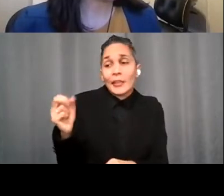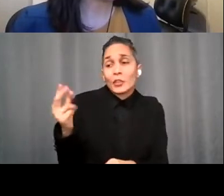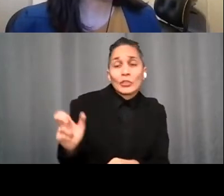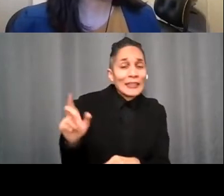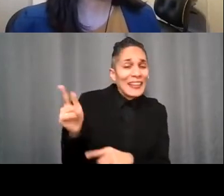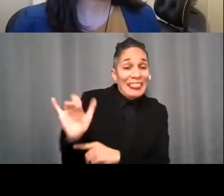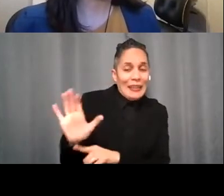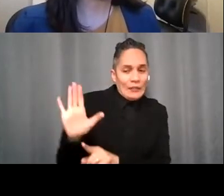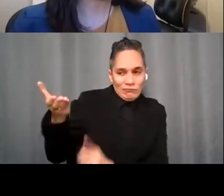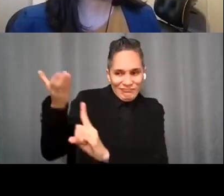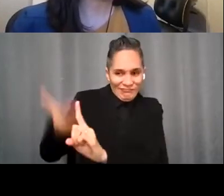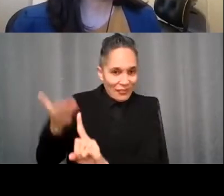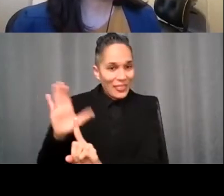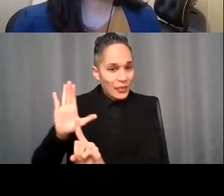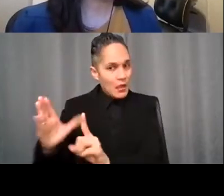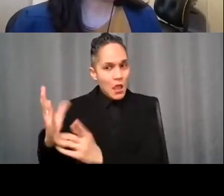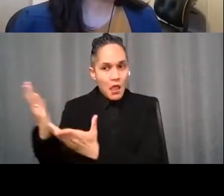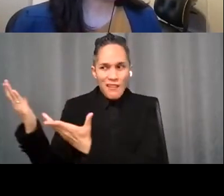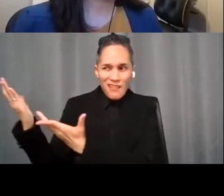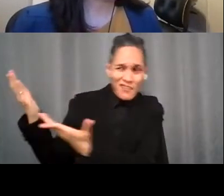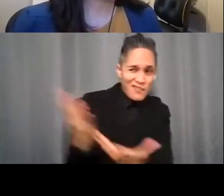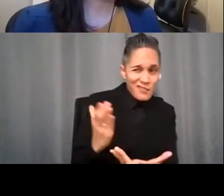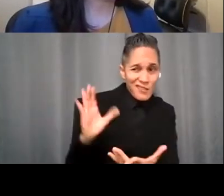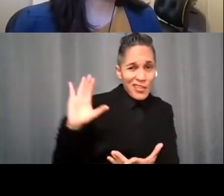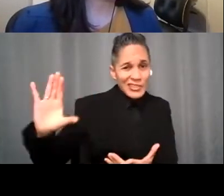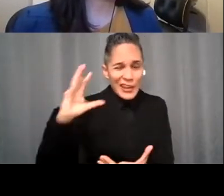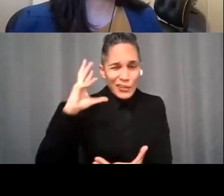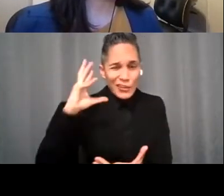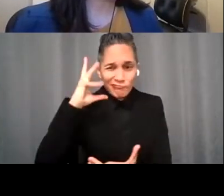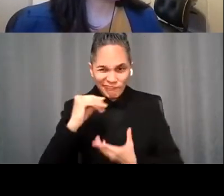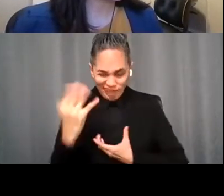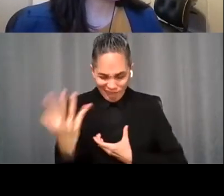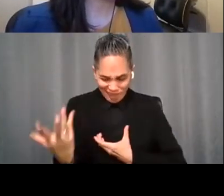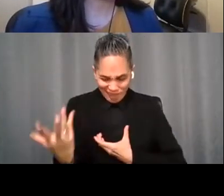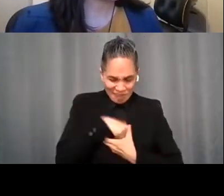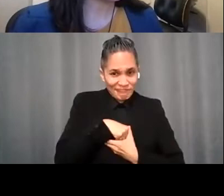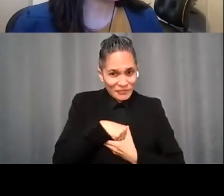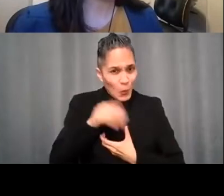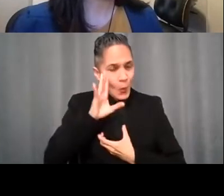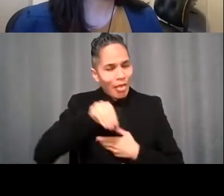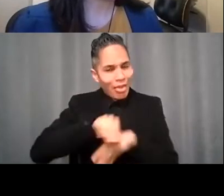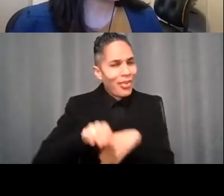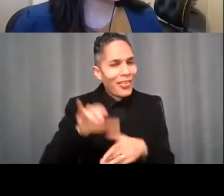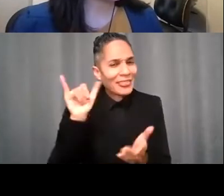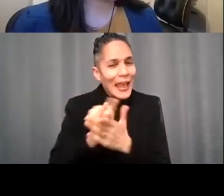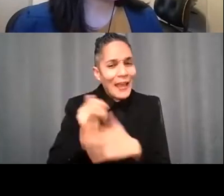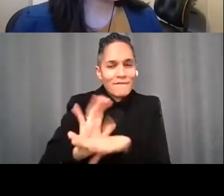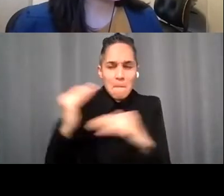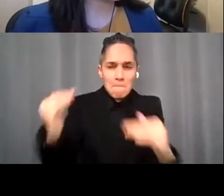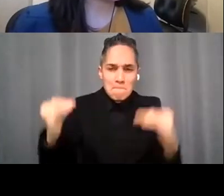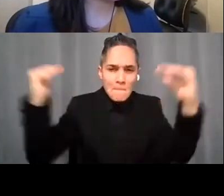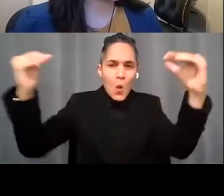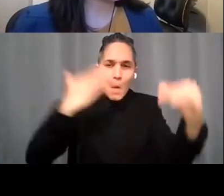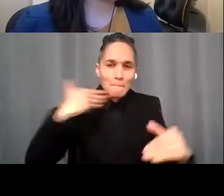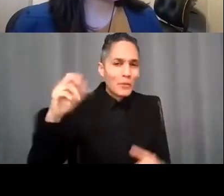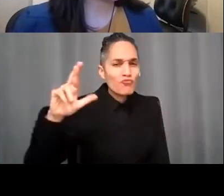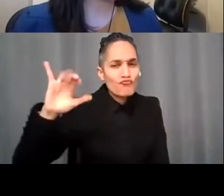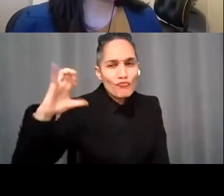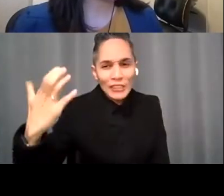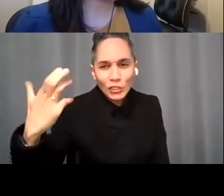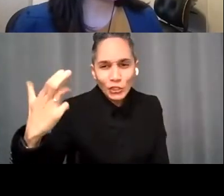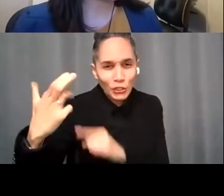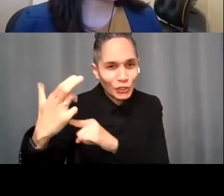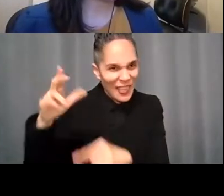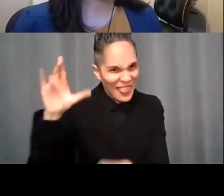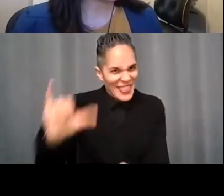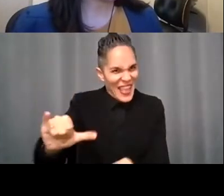the table with all of that stuff that's going to make that film that much richer. And I have to